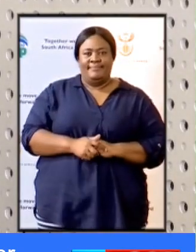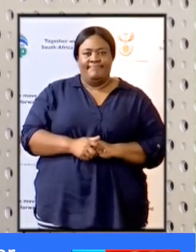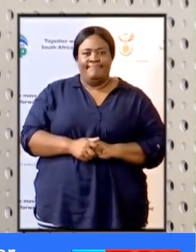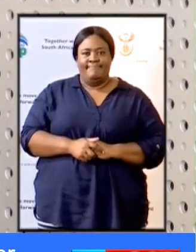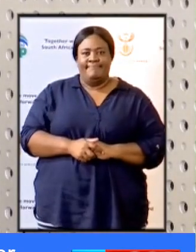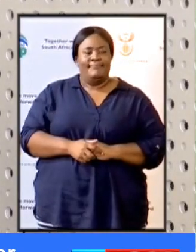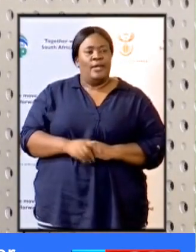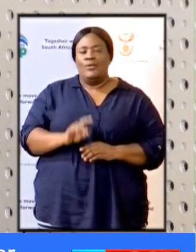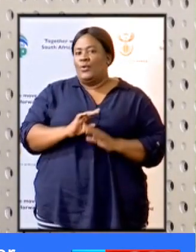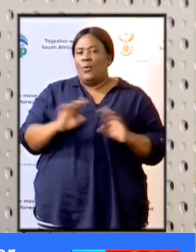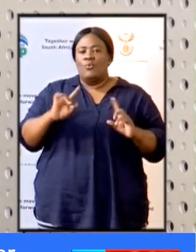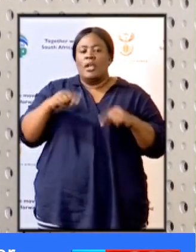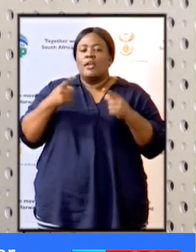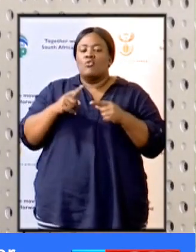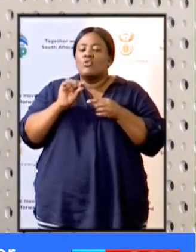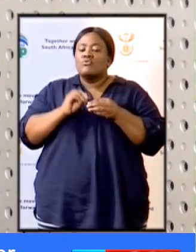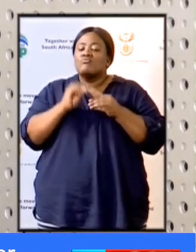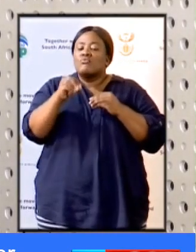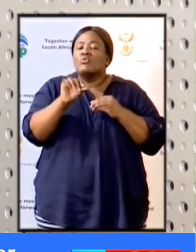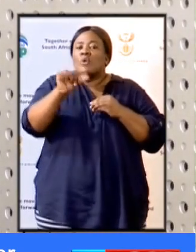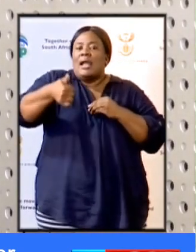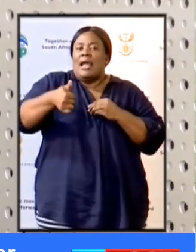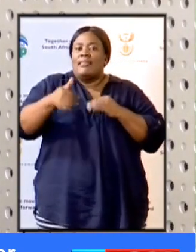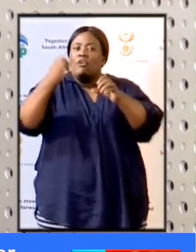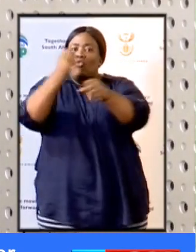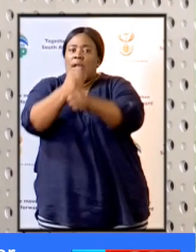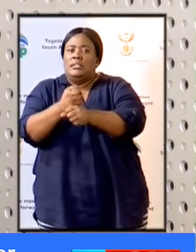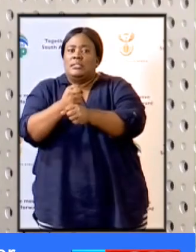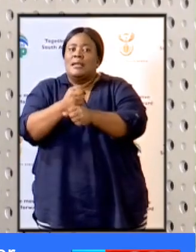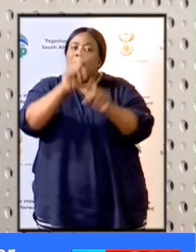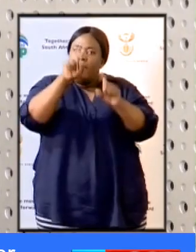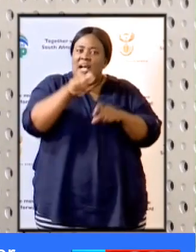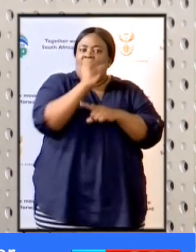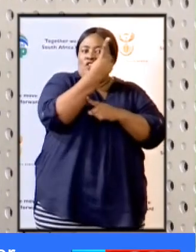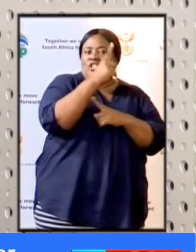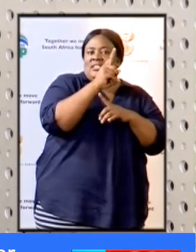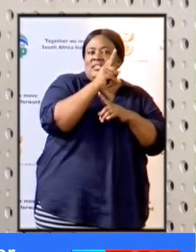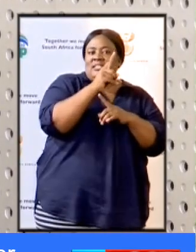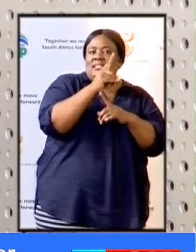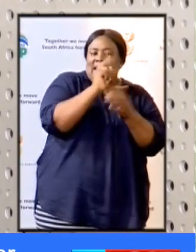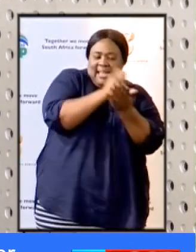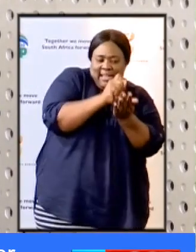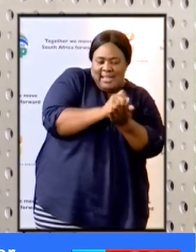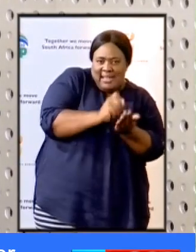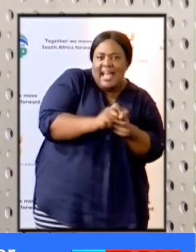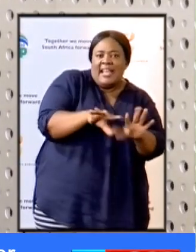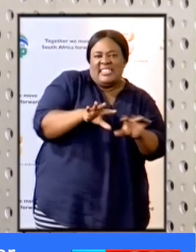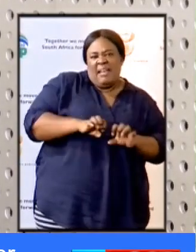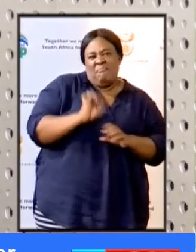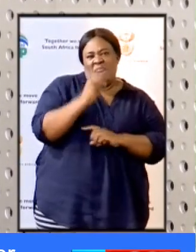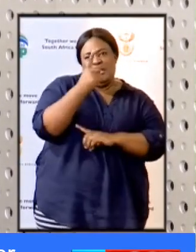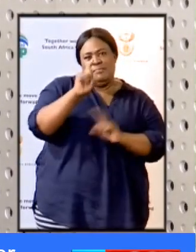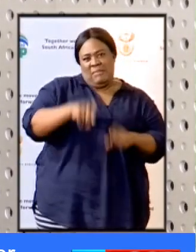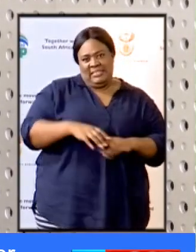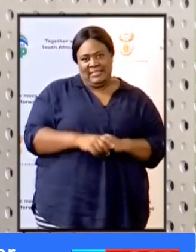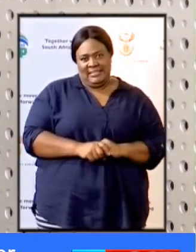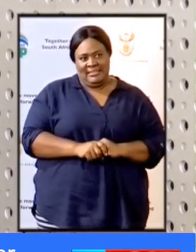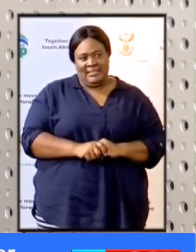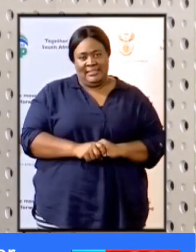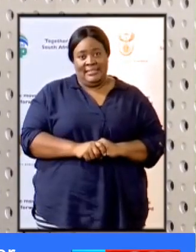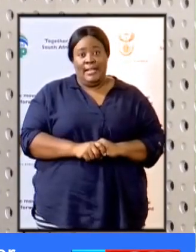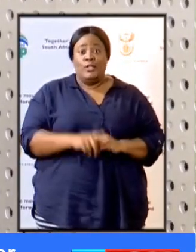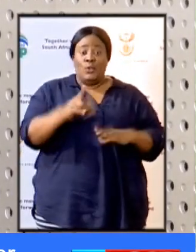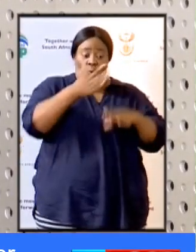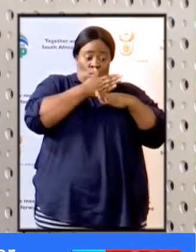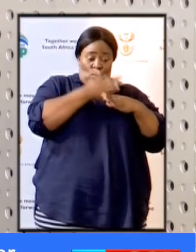grade landela kungabhalwanga. One way or the other, the internal grades. Sizothatha umsebenzi. We're going to take